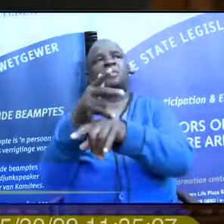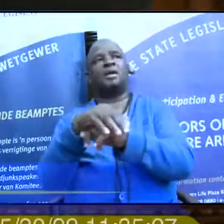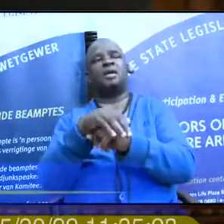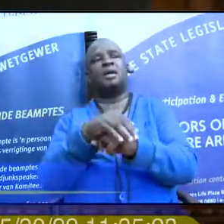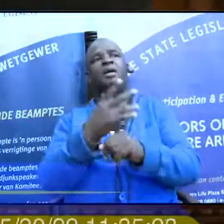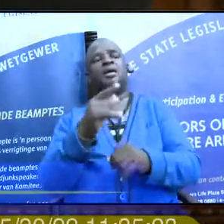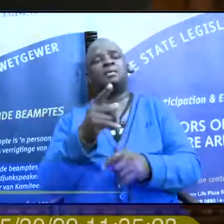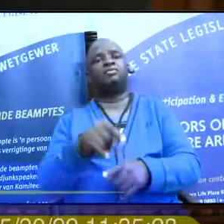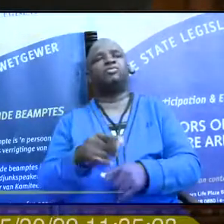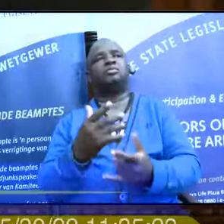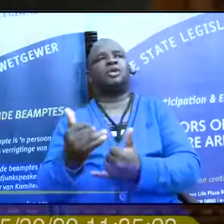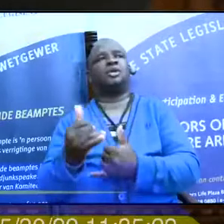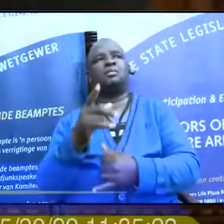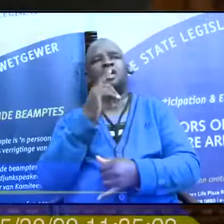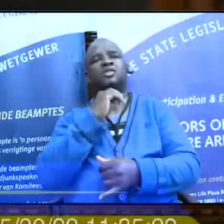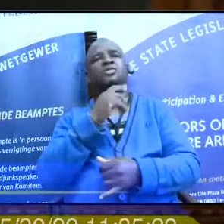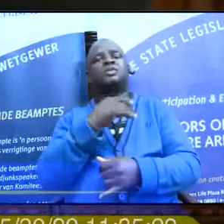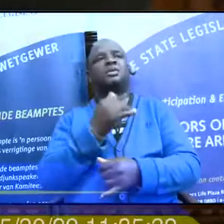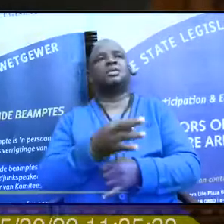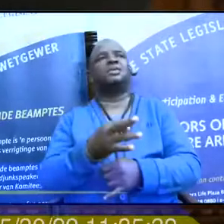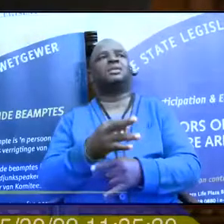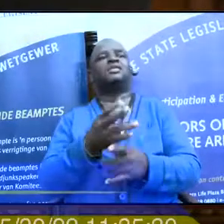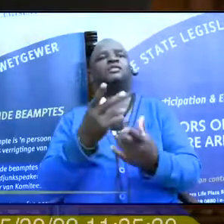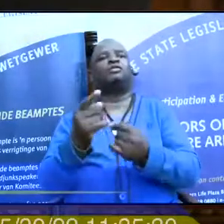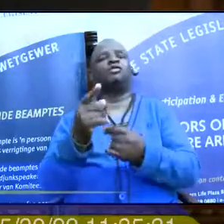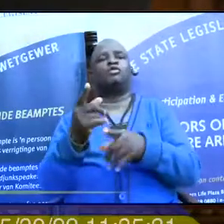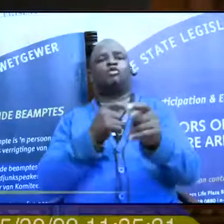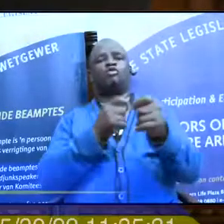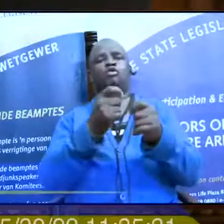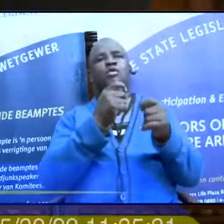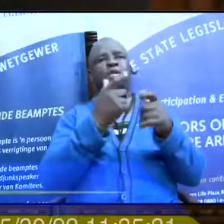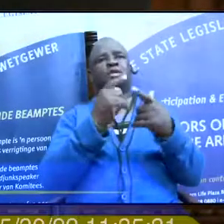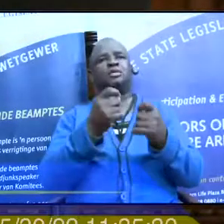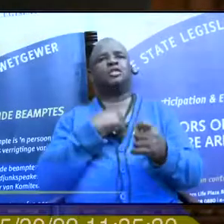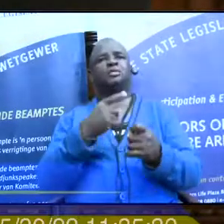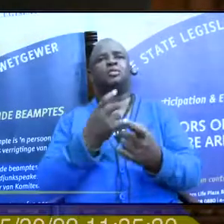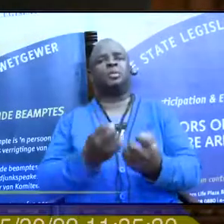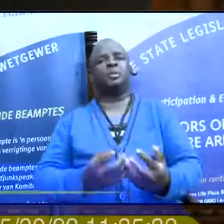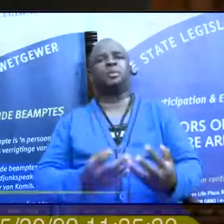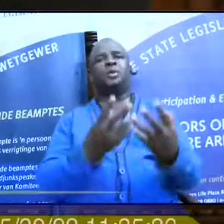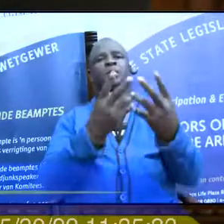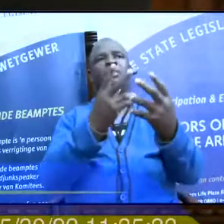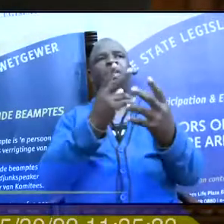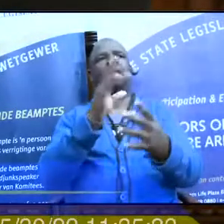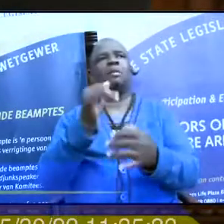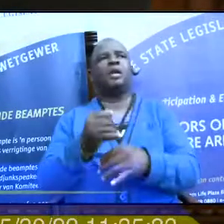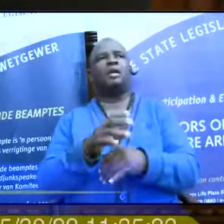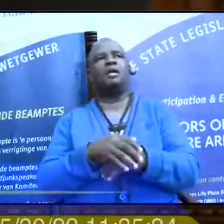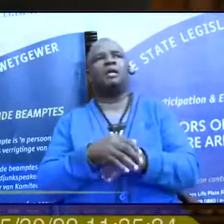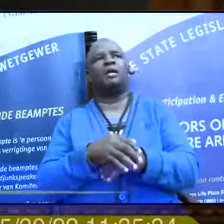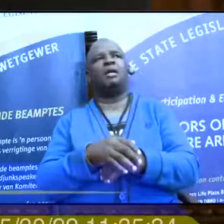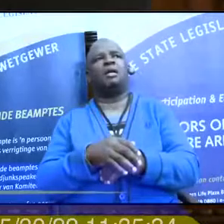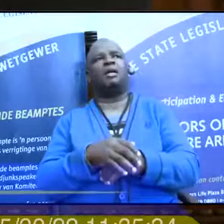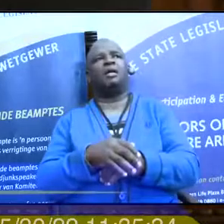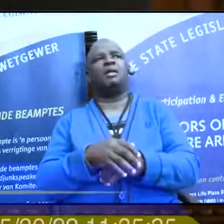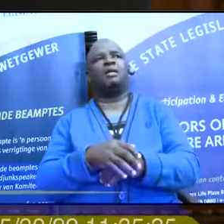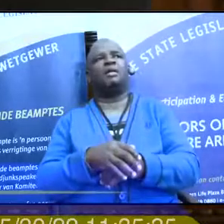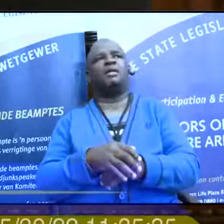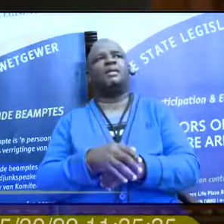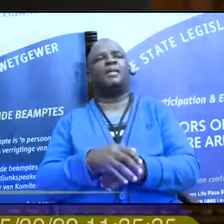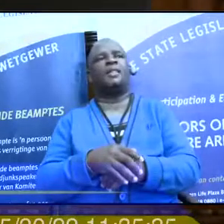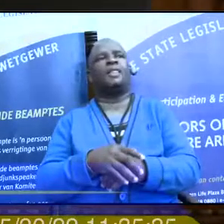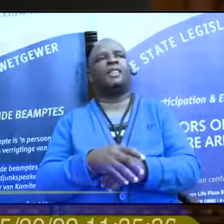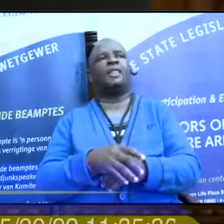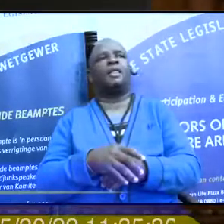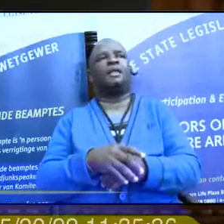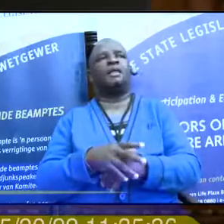electronic devices to deal with pesticides infrastructure are you using this radio radi the radiology is it ready